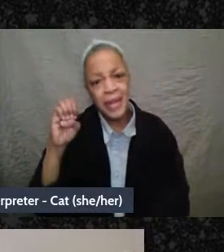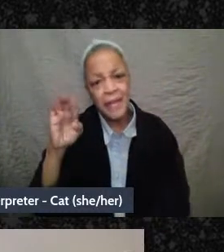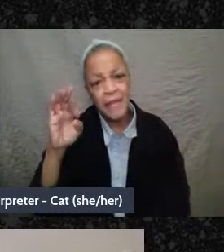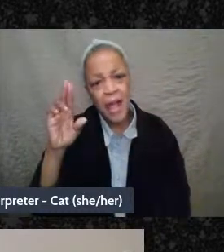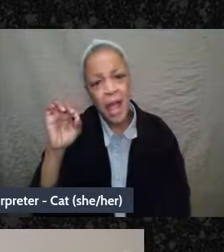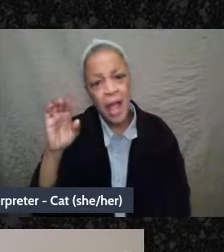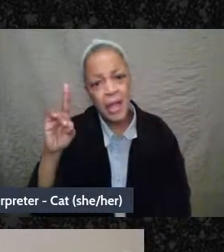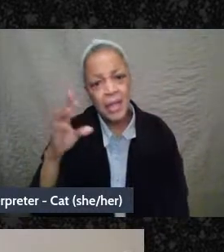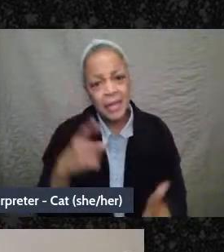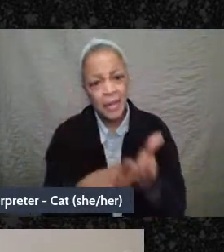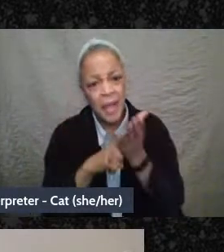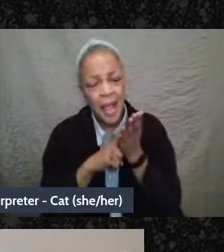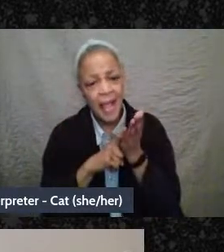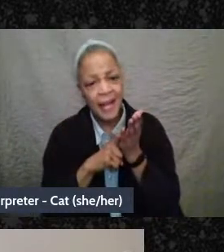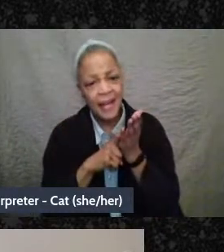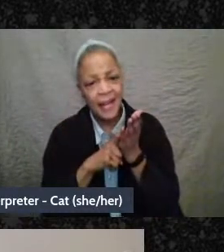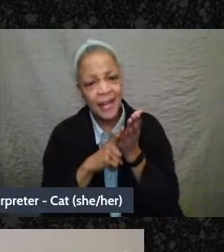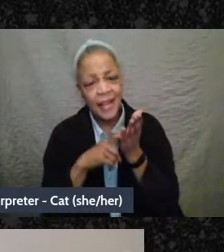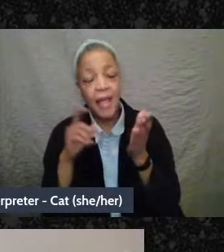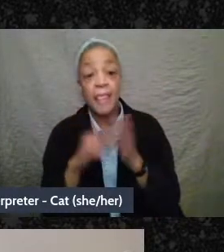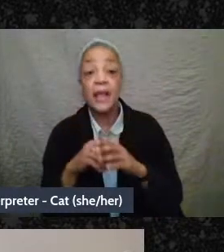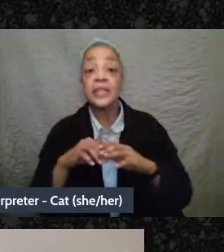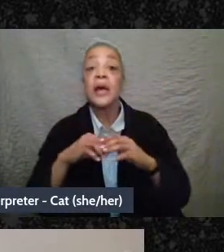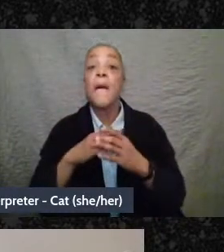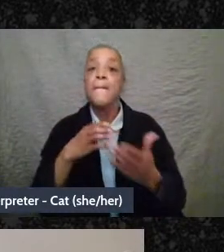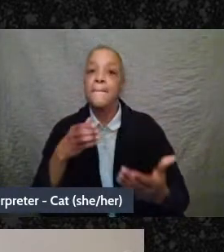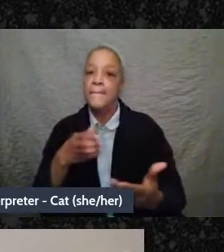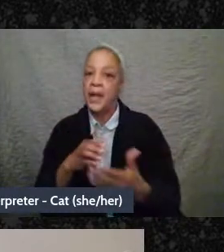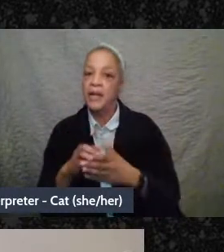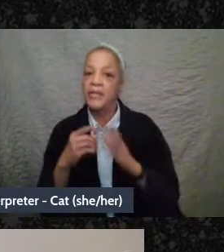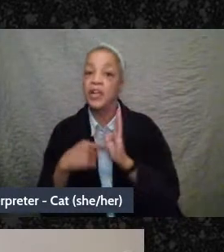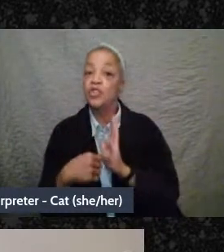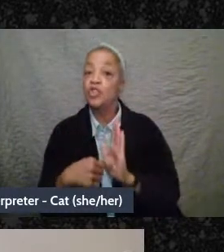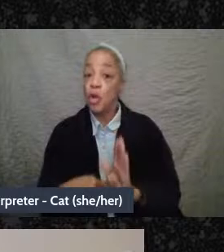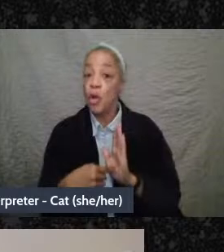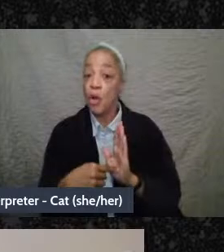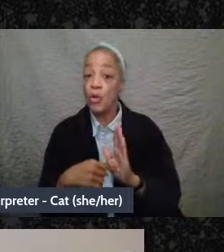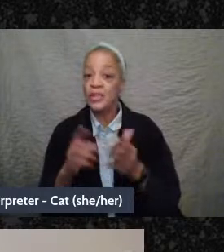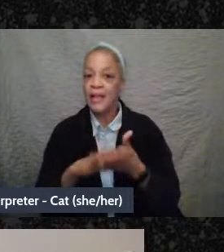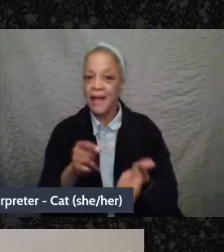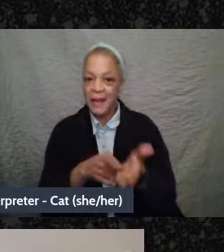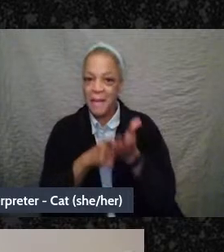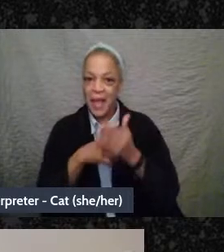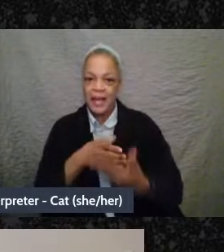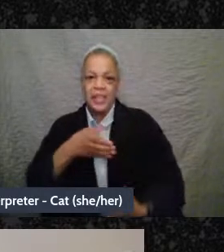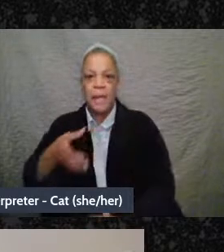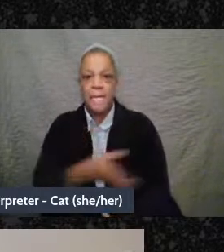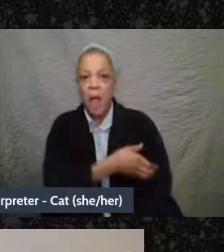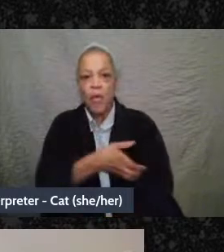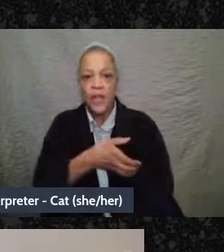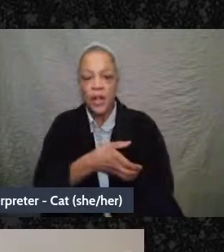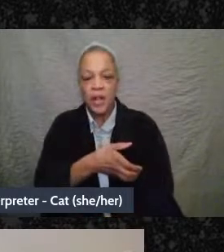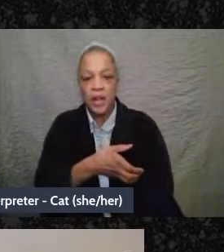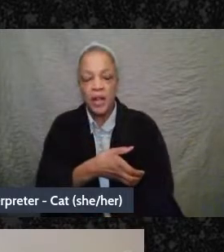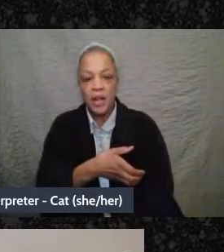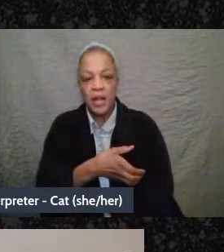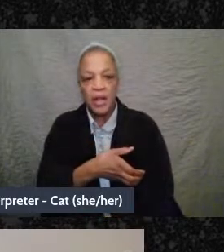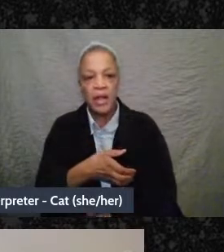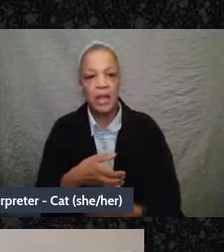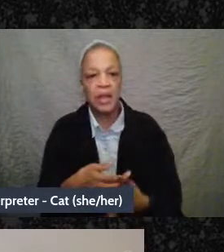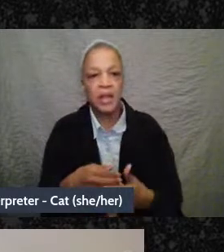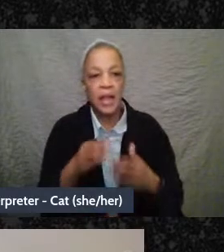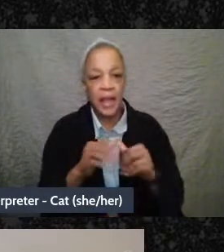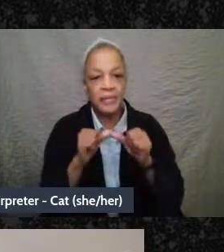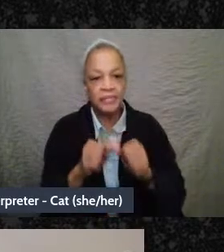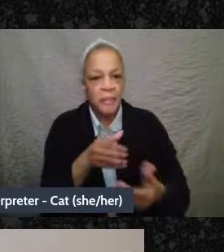is an indication of how powerful that demand was and is and